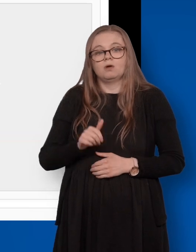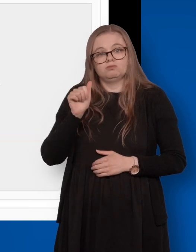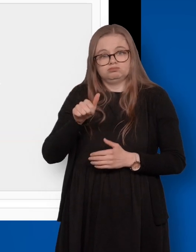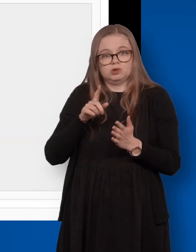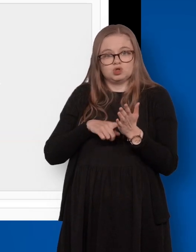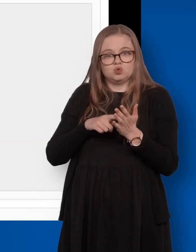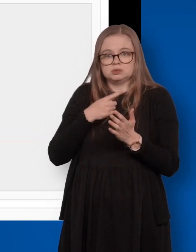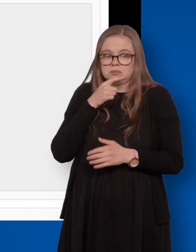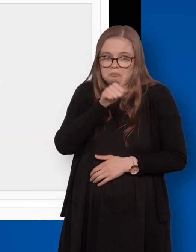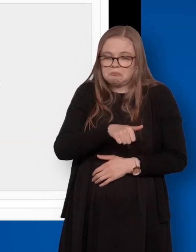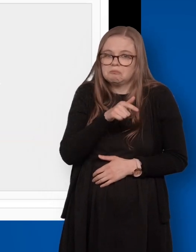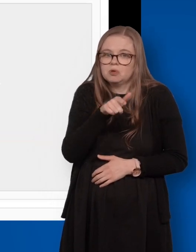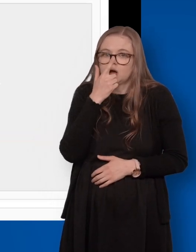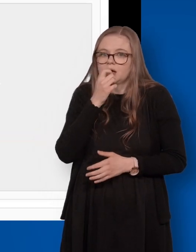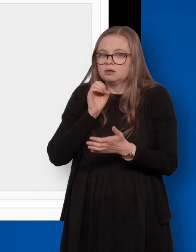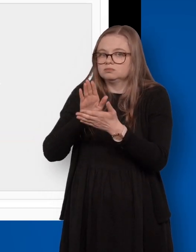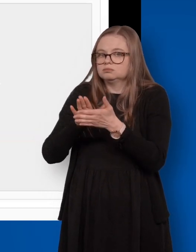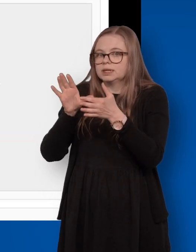Yeah, Sean, go ahead.